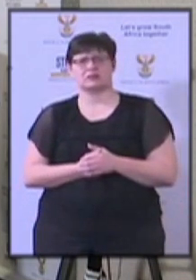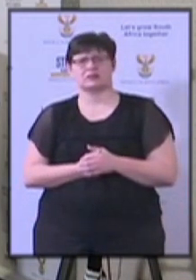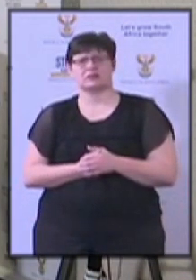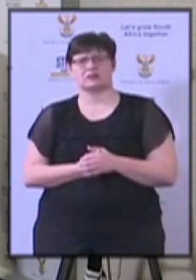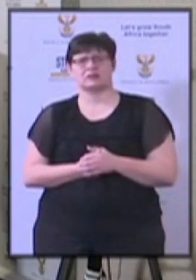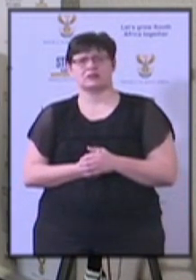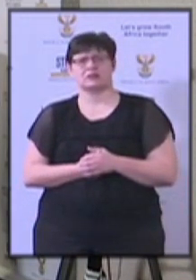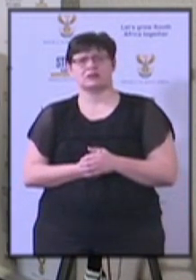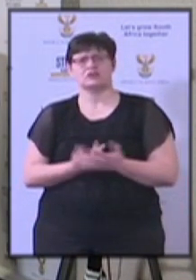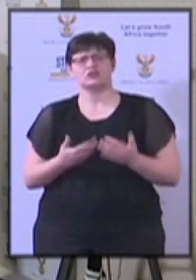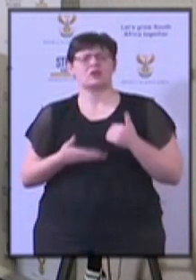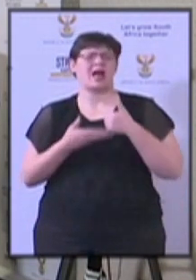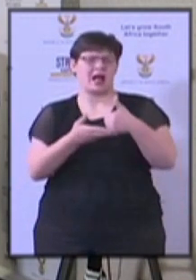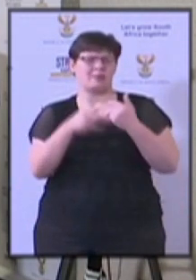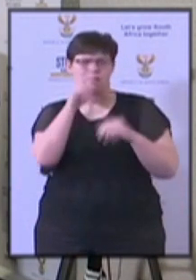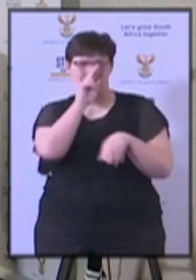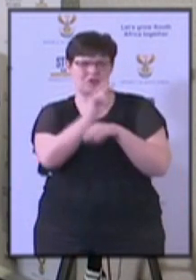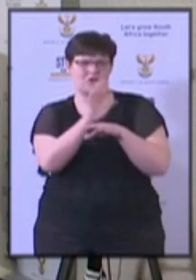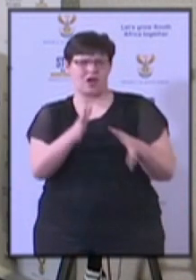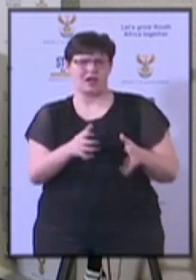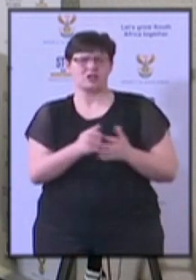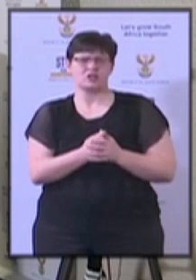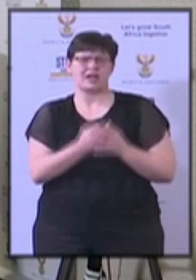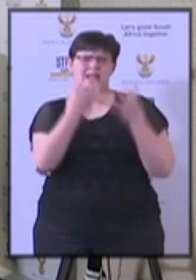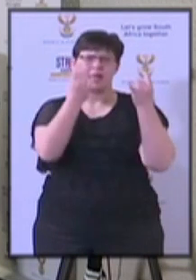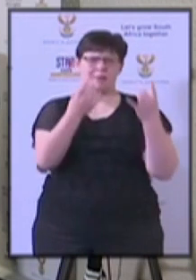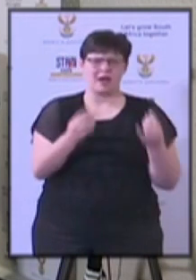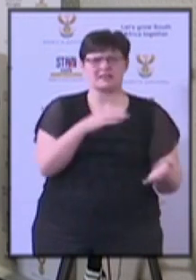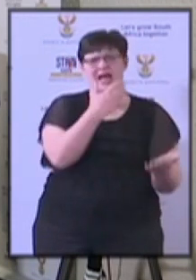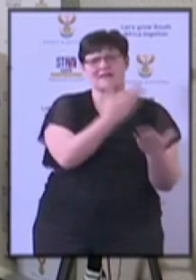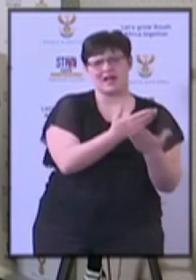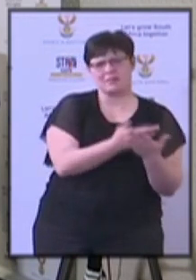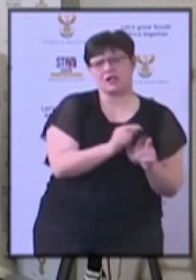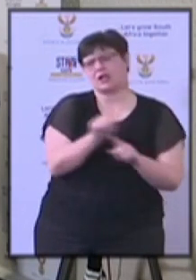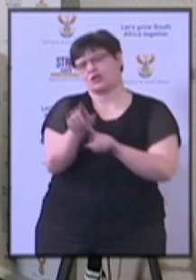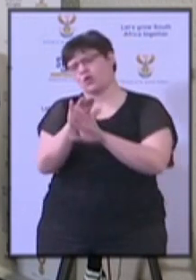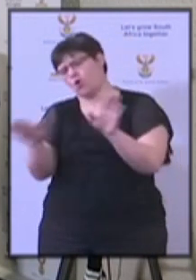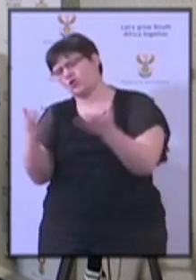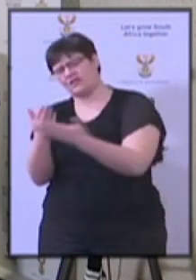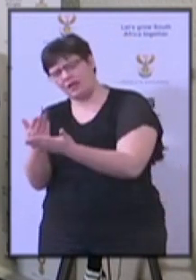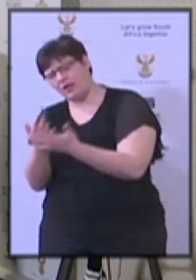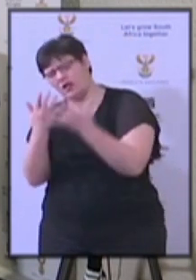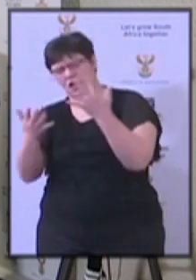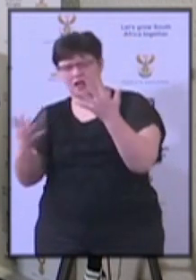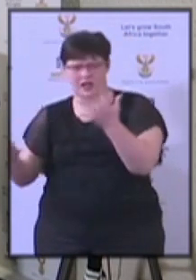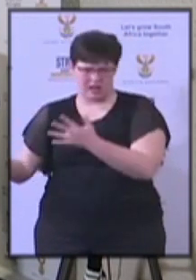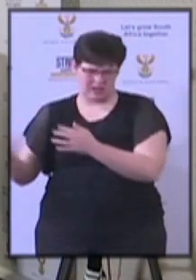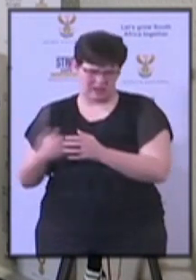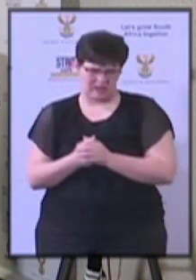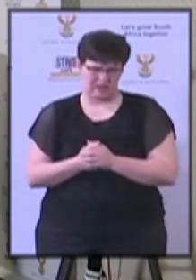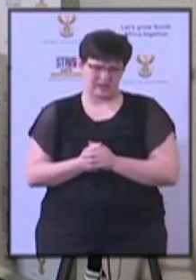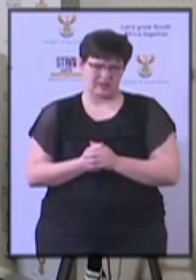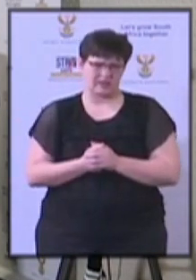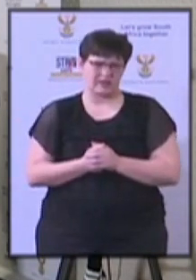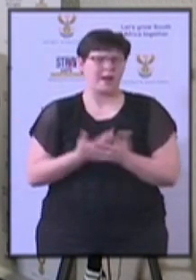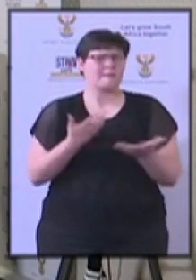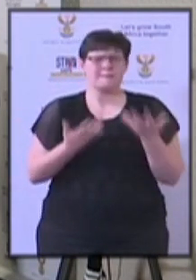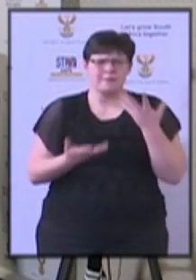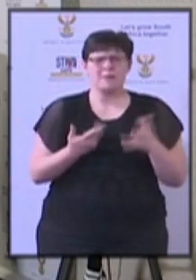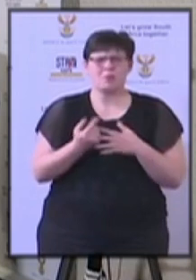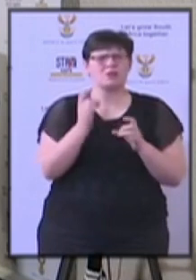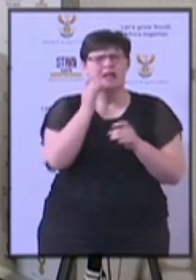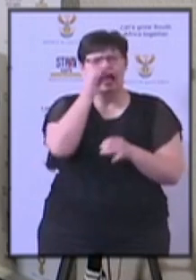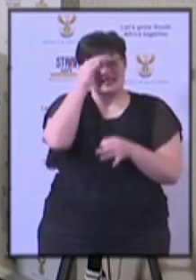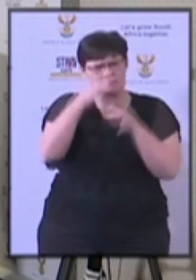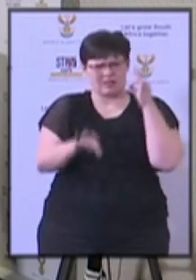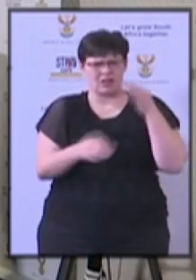our viewers as well, you've released a number of statistics about what's available, what's not available. So if you can just simplify for us, now